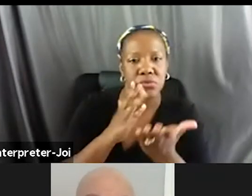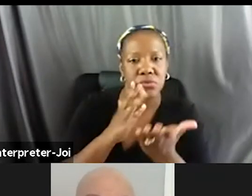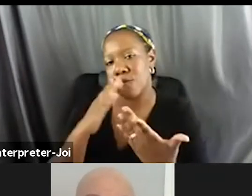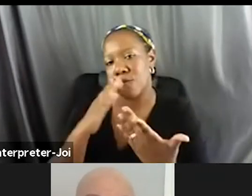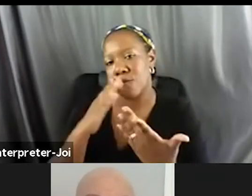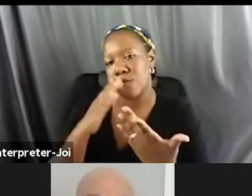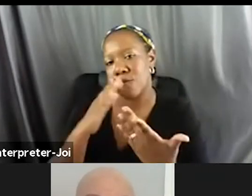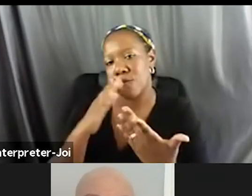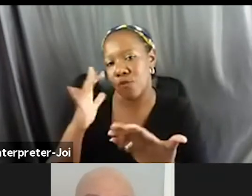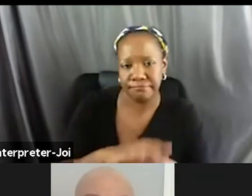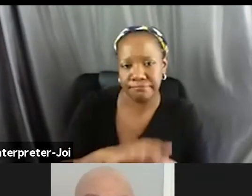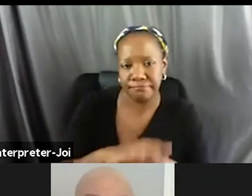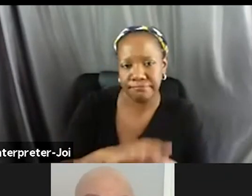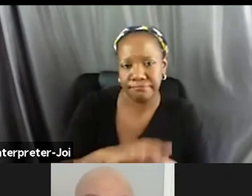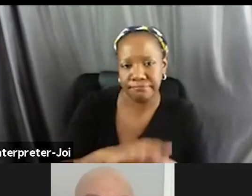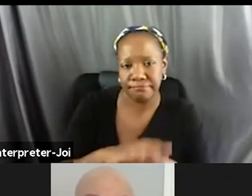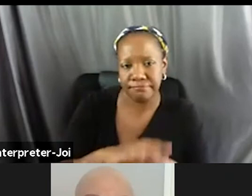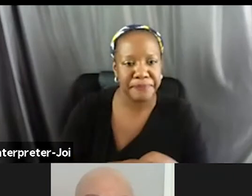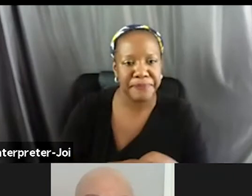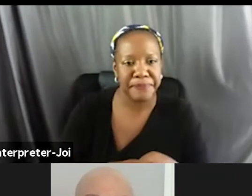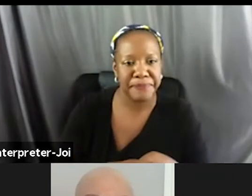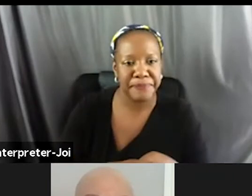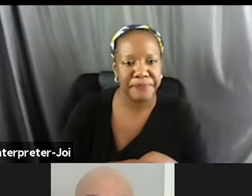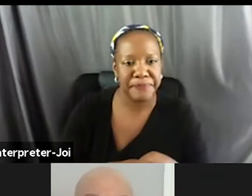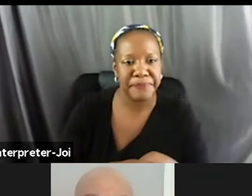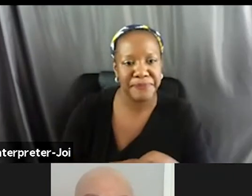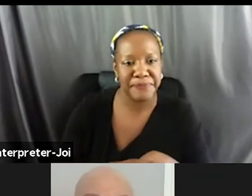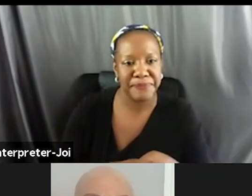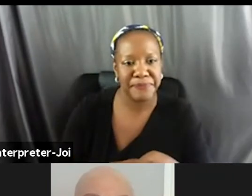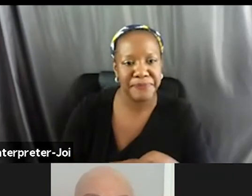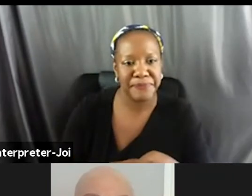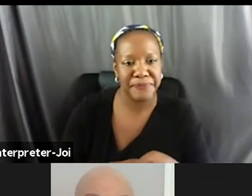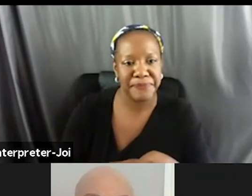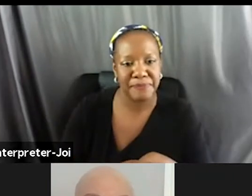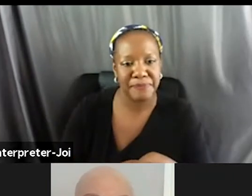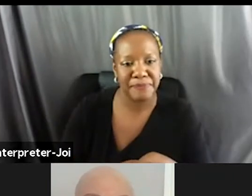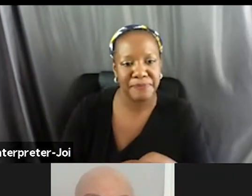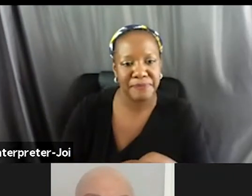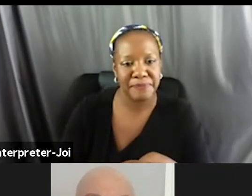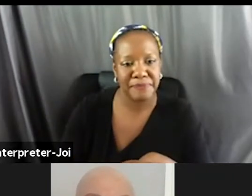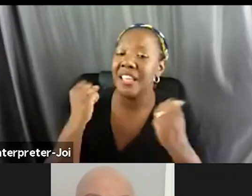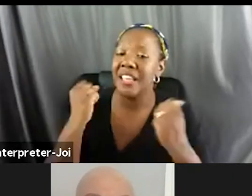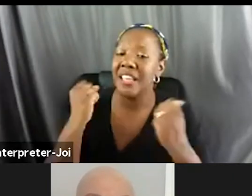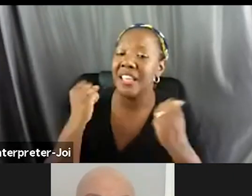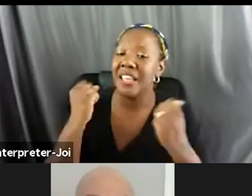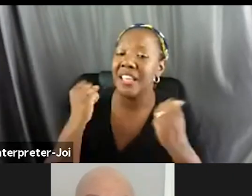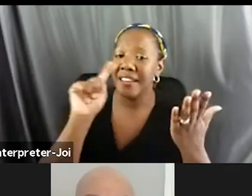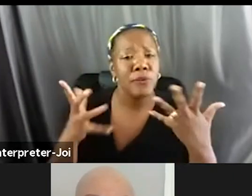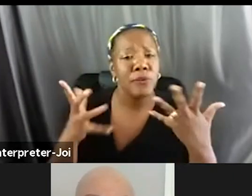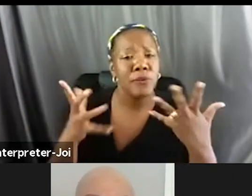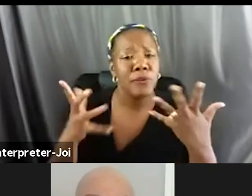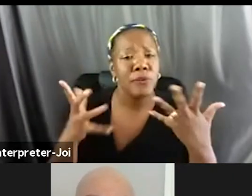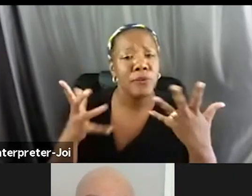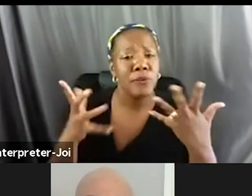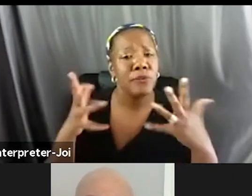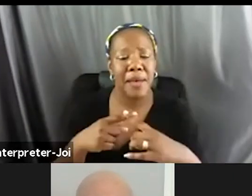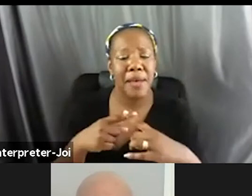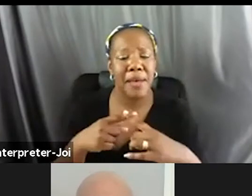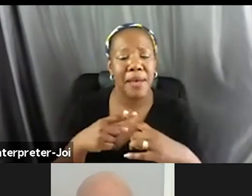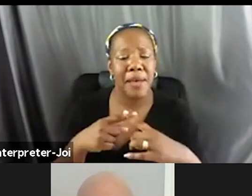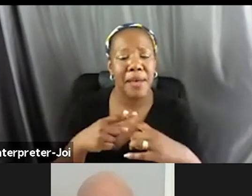Beautiful. Love it. Yeah, and I think you guys, a lot of you've all touched on the idea of part of it is what you hope people walk